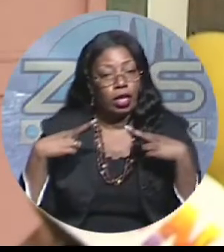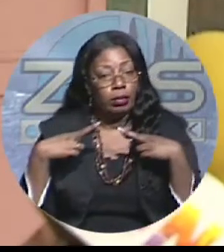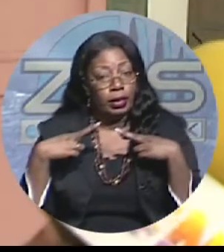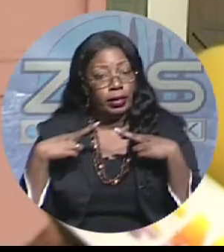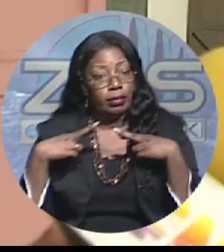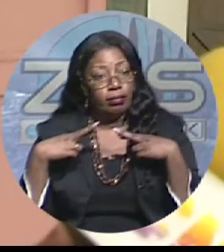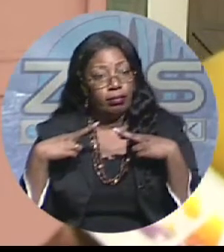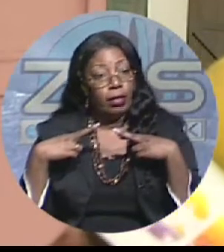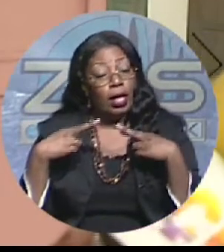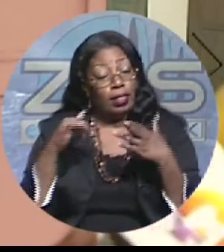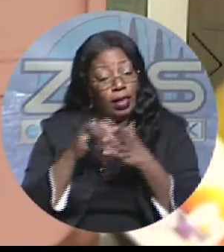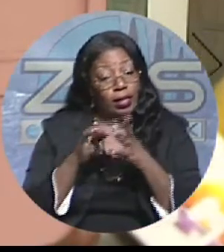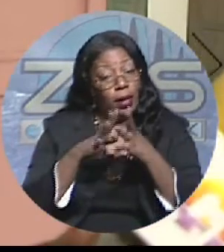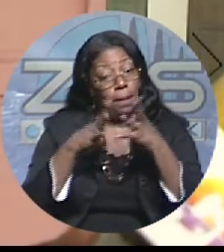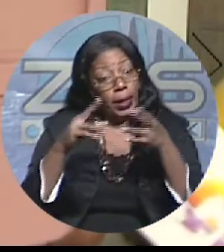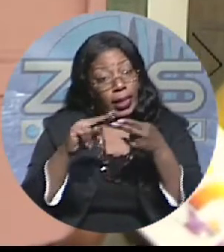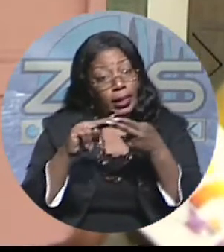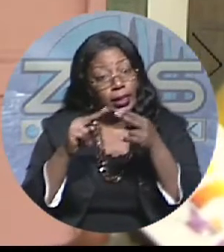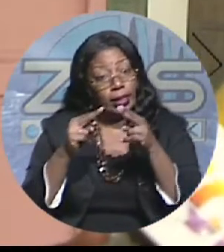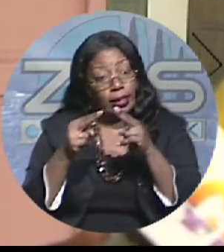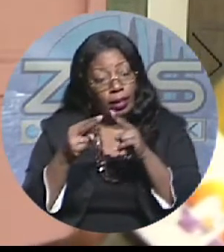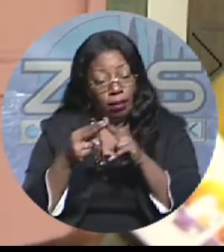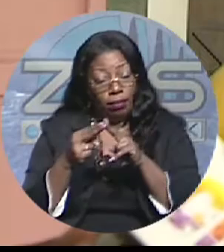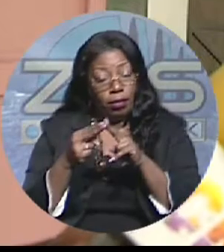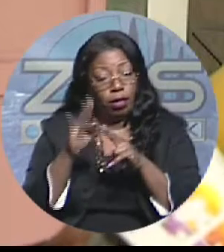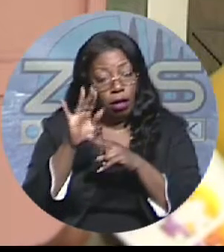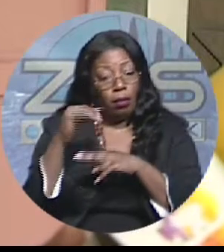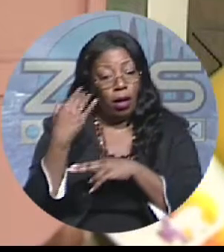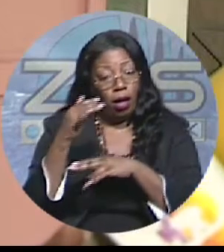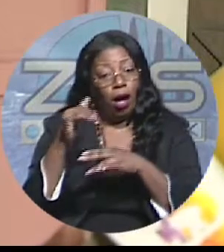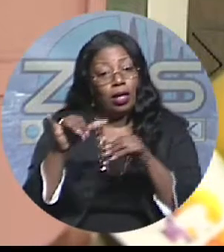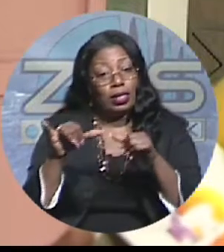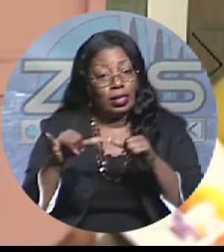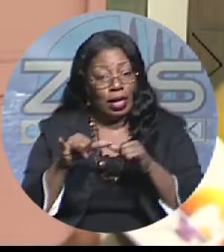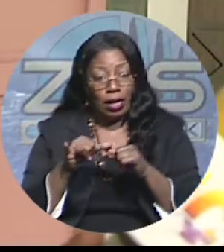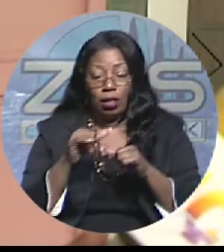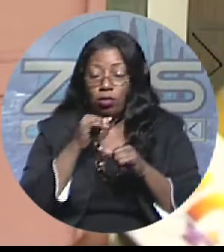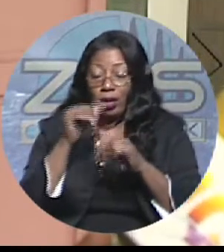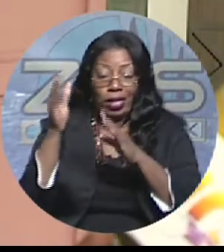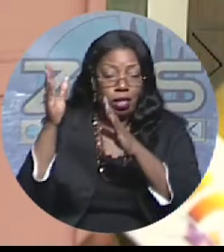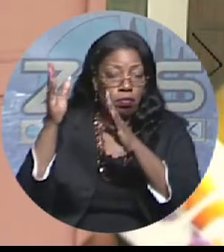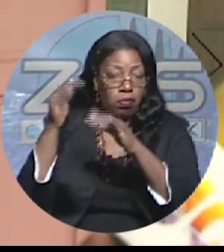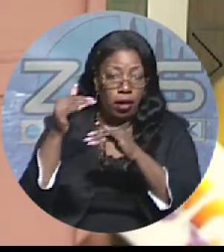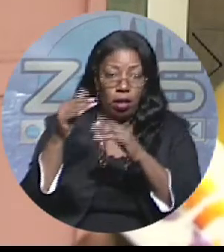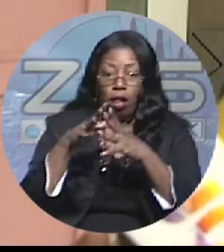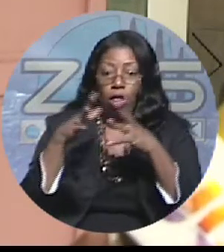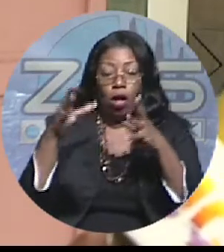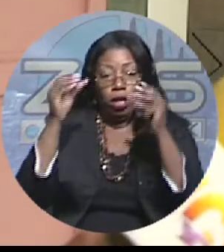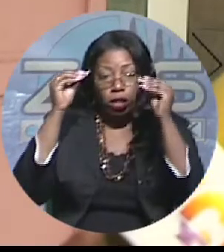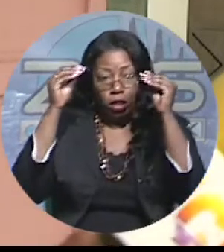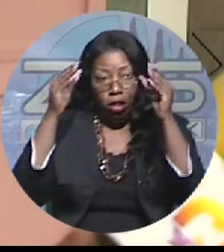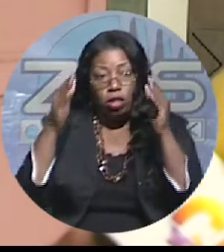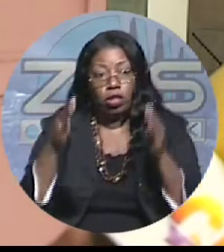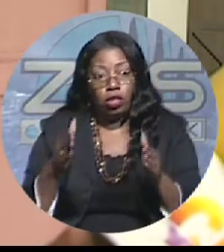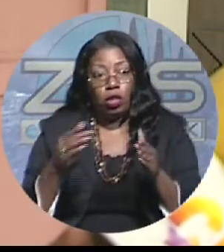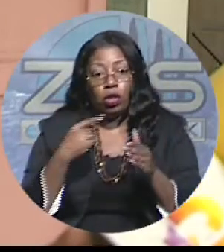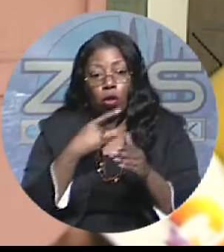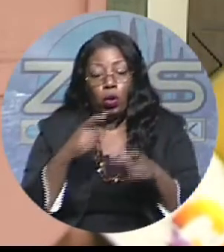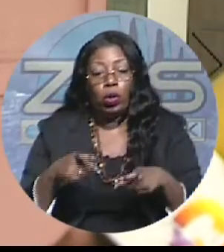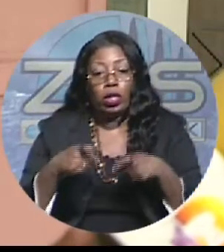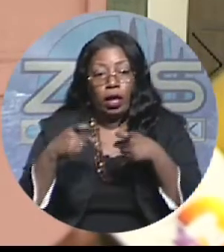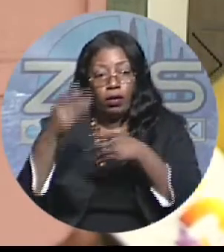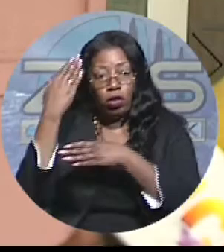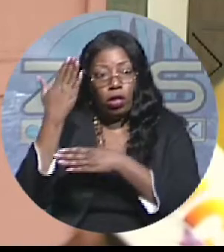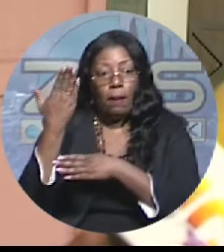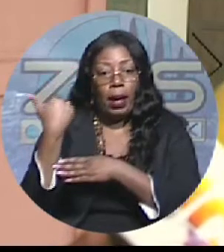is a big number by our standards, and came unexpectedly. And we had a number of teachers still who gave us notice